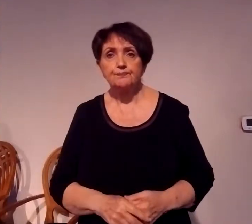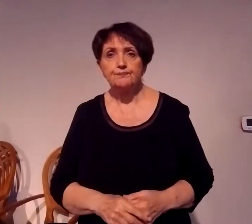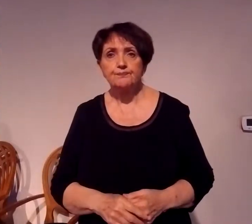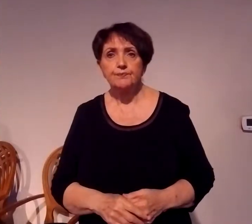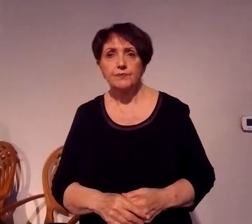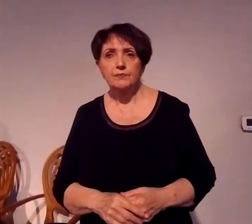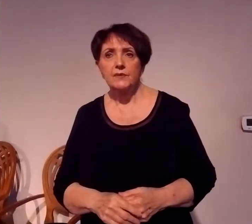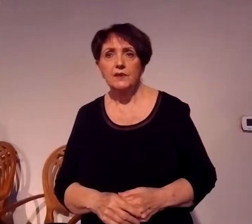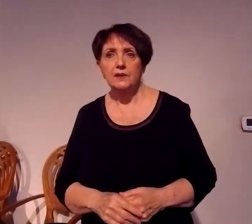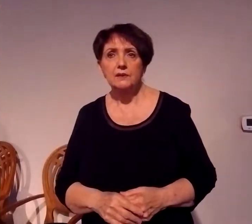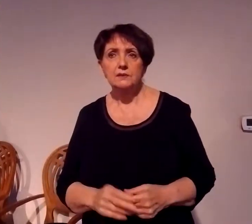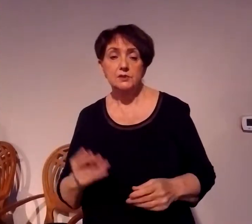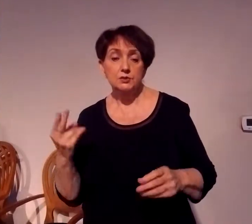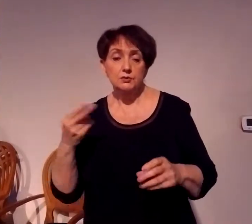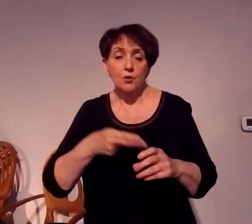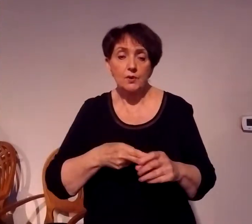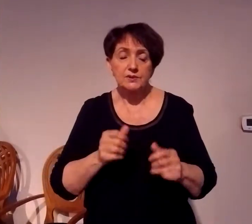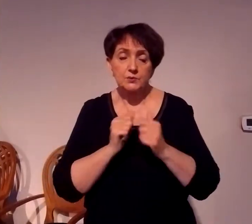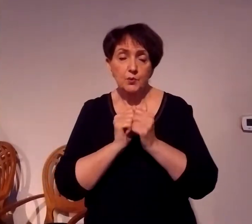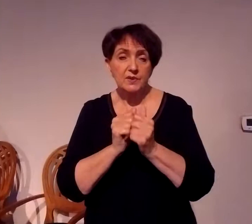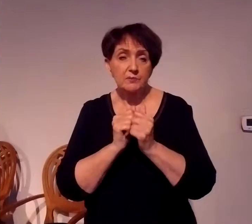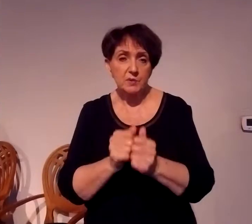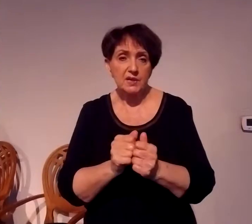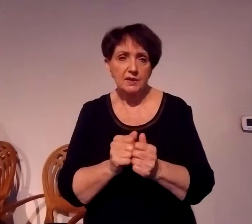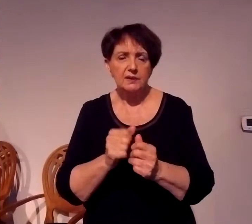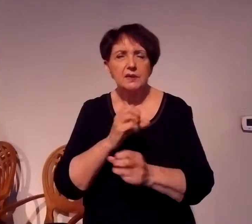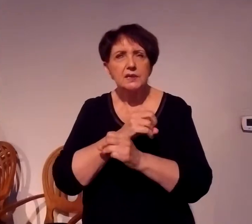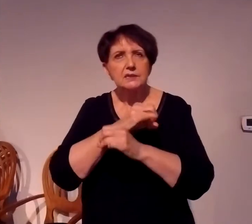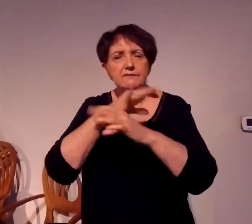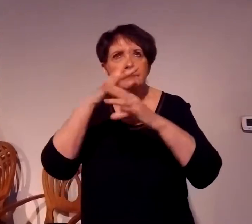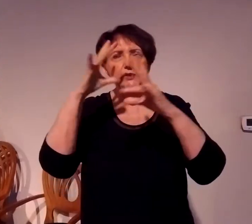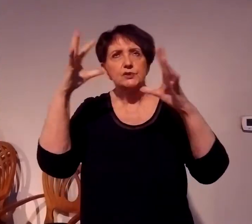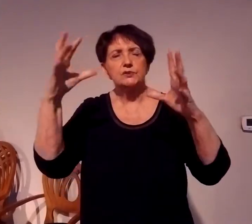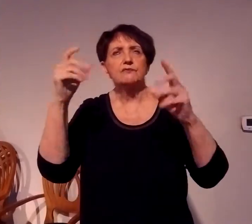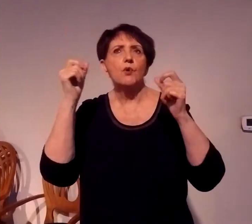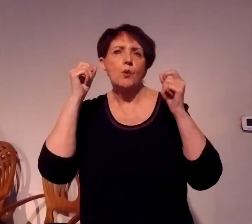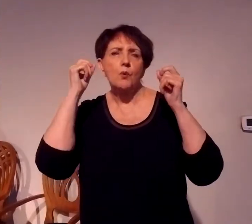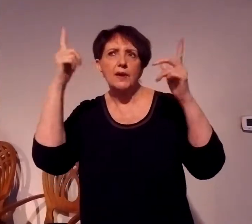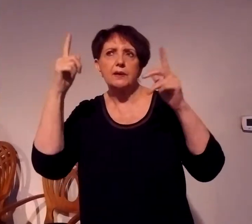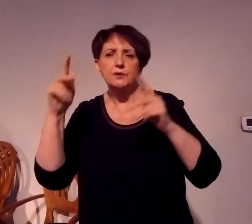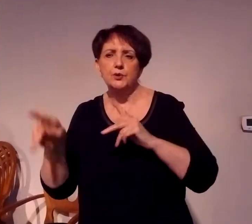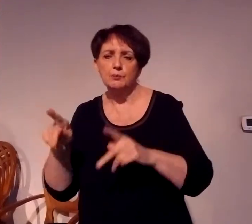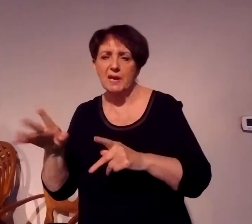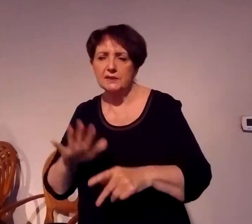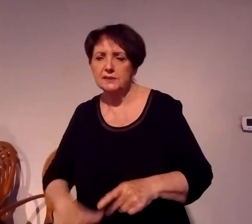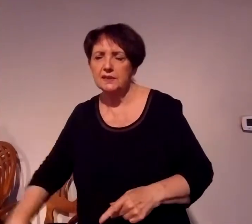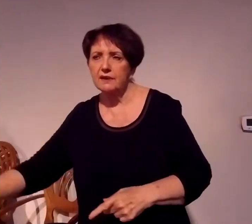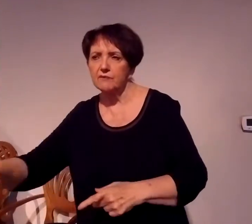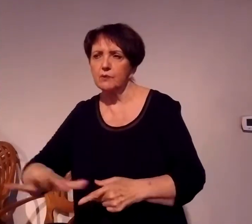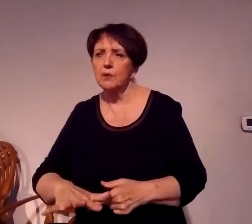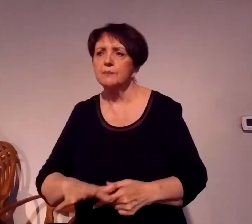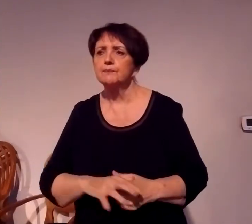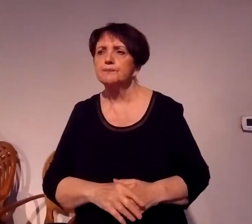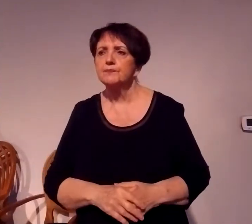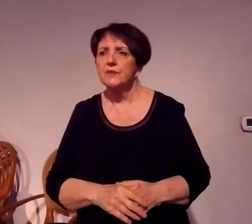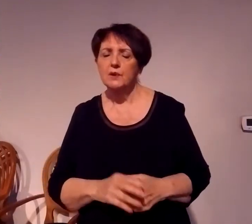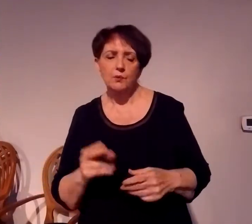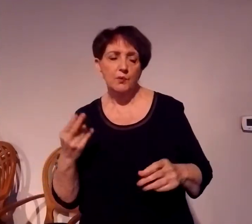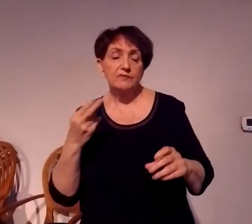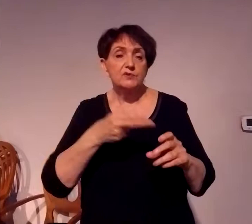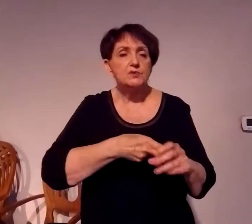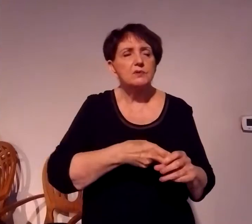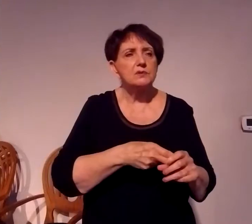joins with me in a vision for this awakened humanity. And we have joined together with hundreds